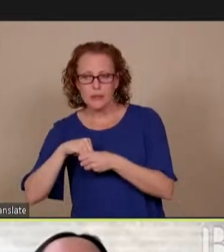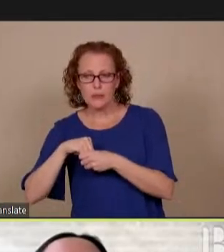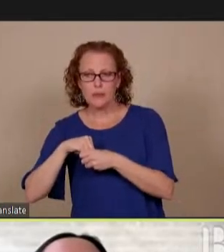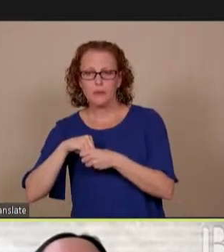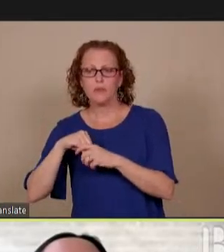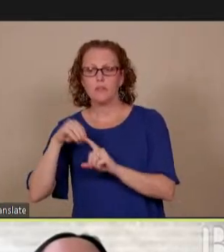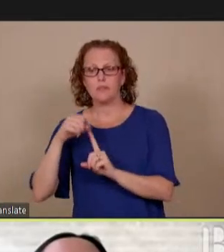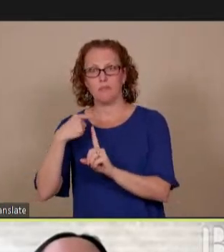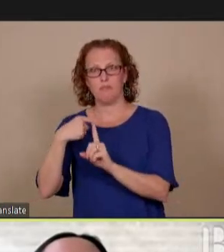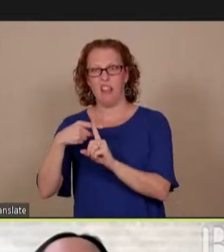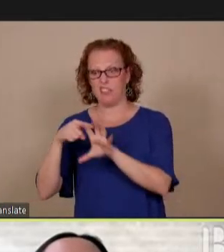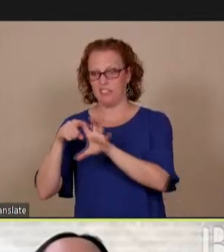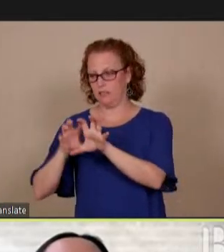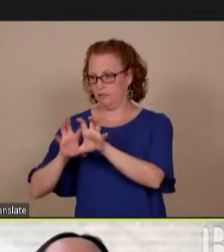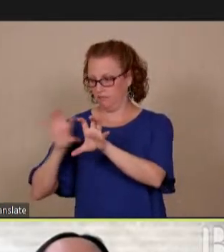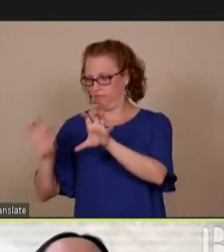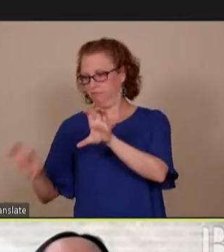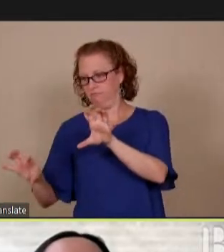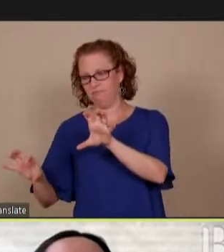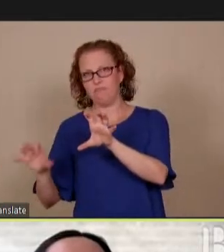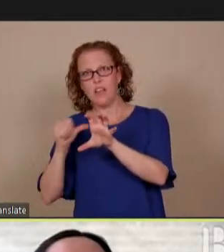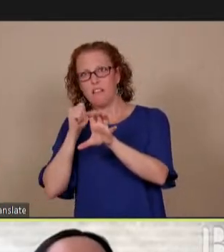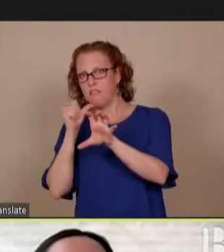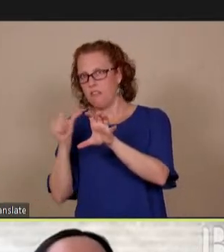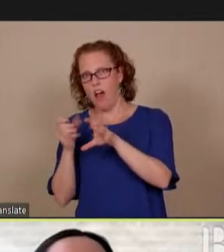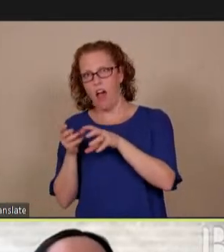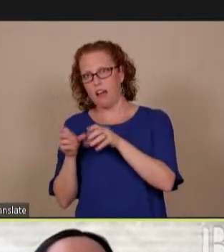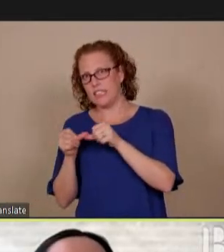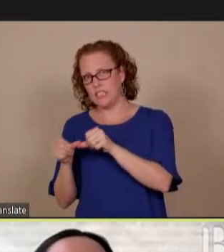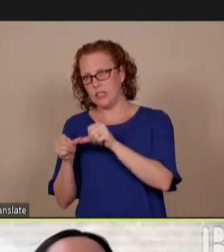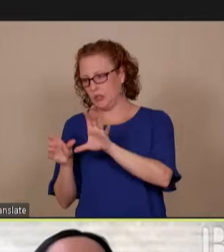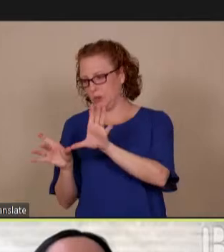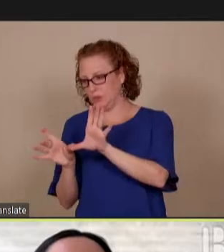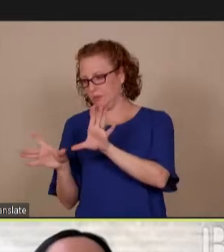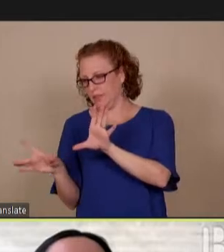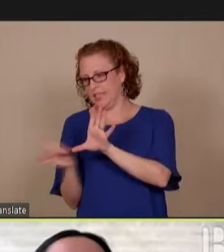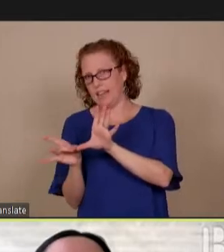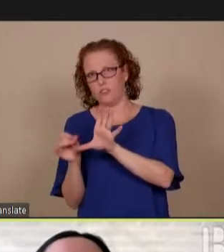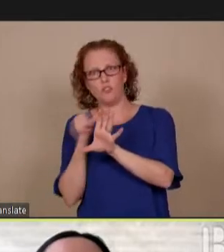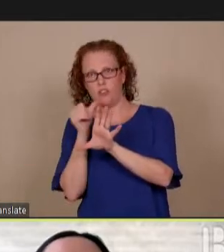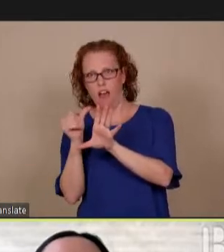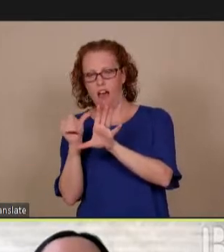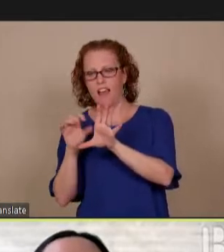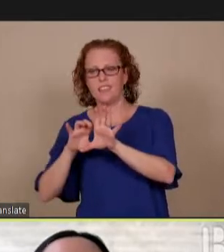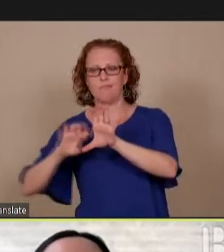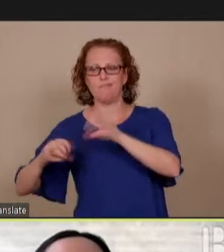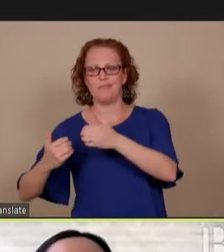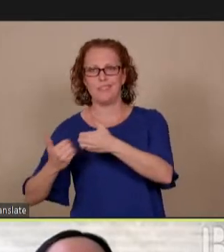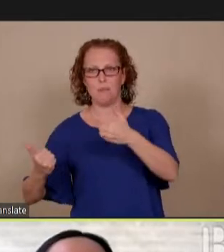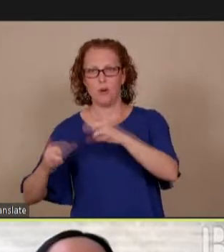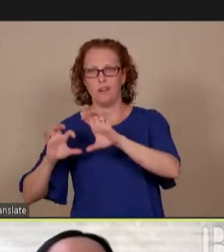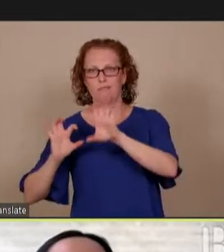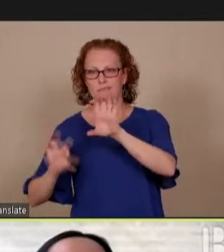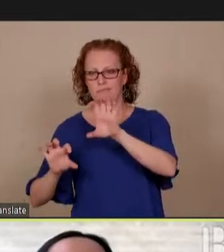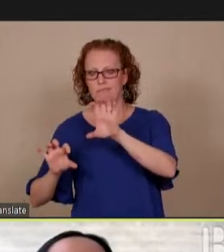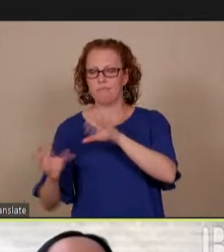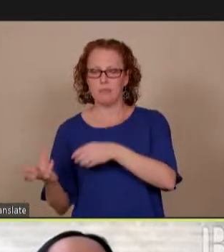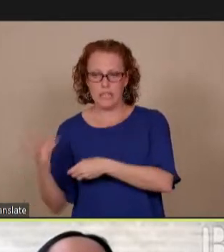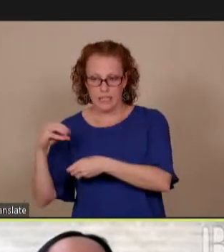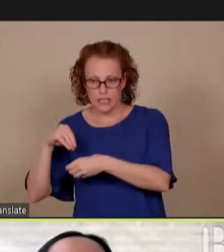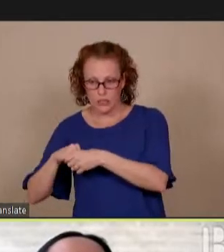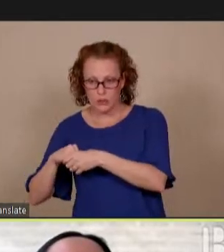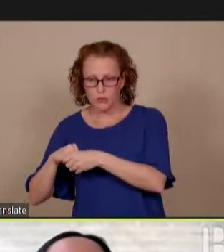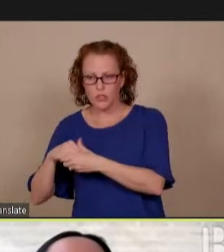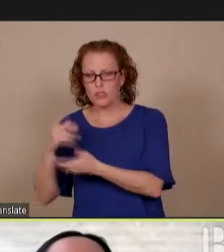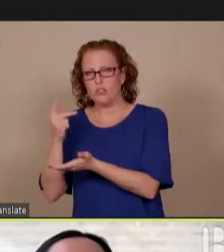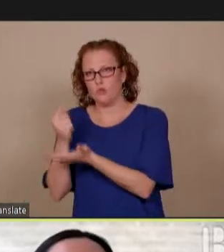parcel you'll see over to the east, and that is the Easterly Wastewater Treatment Plant.